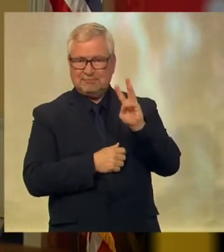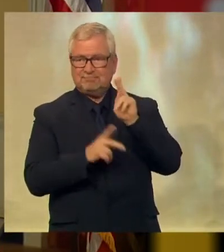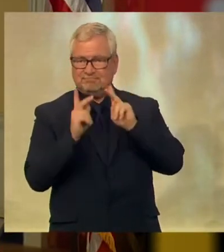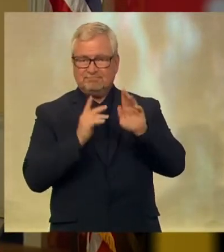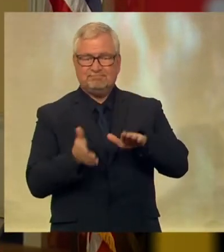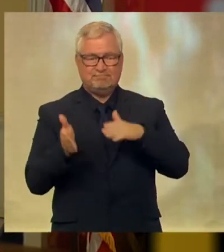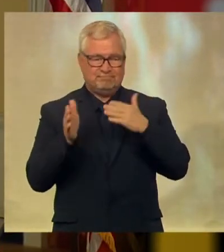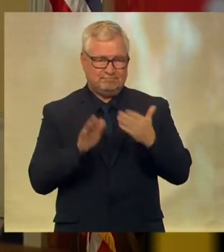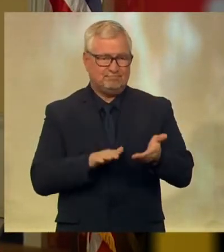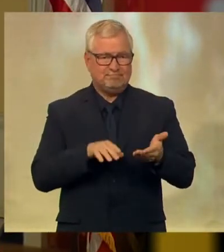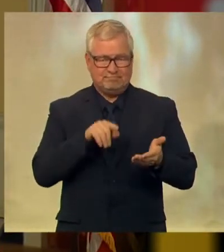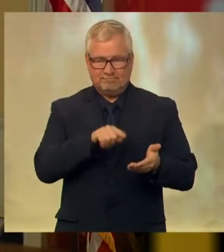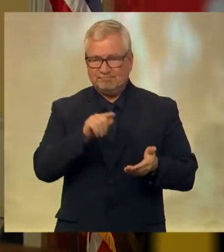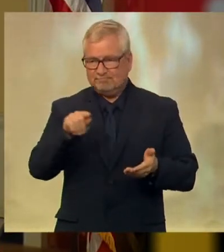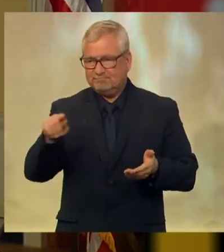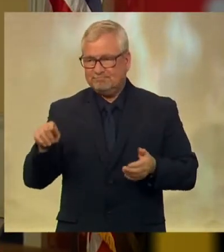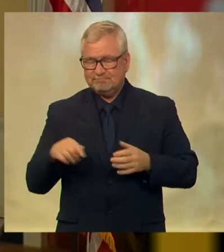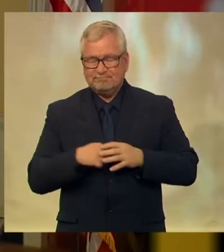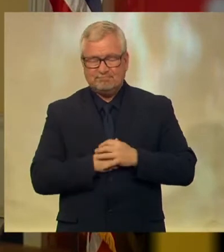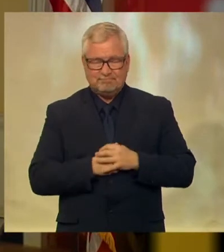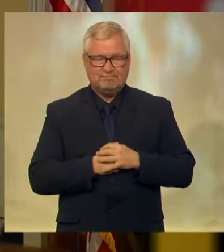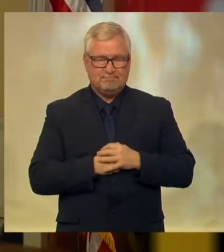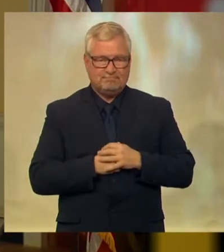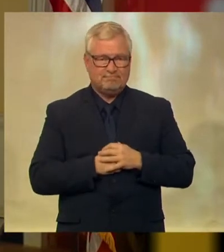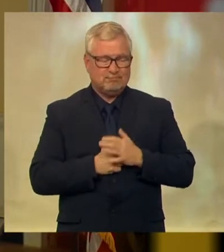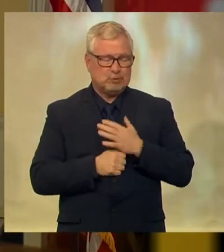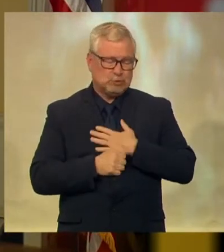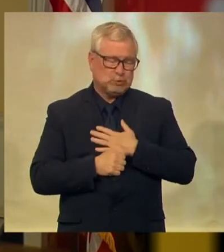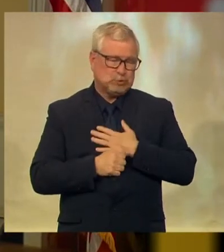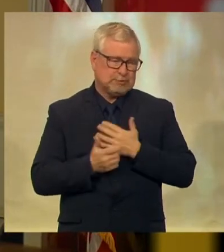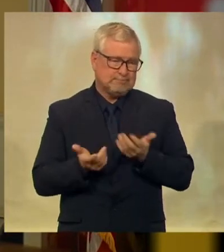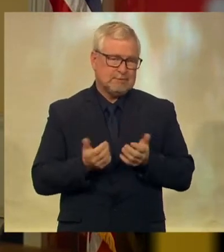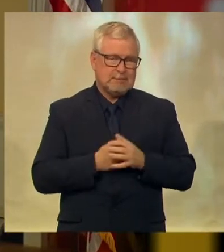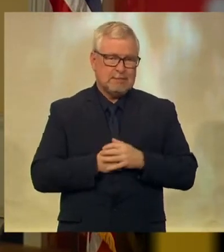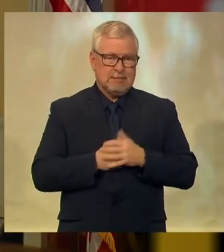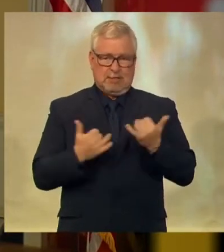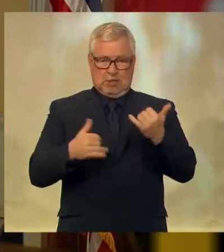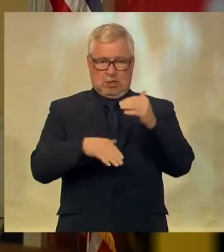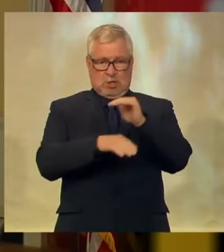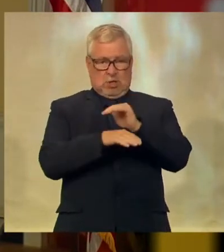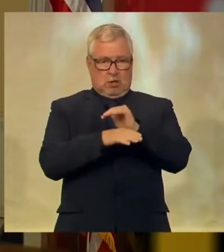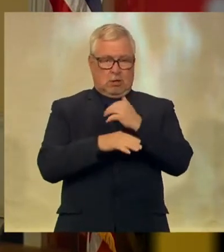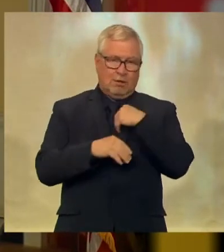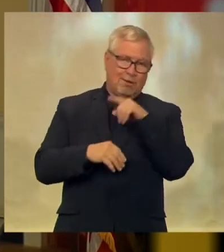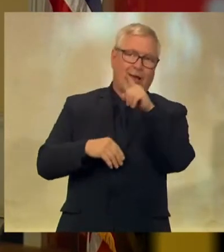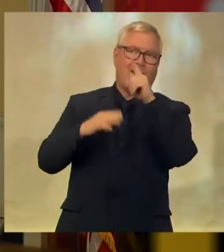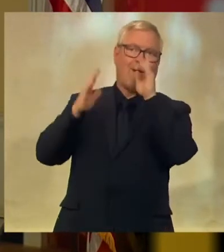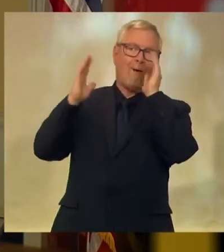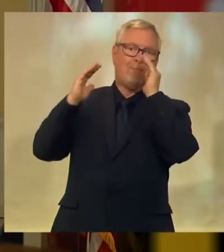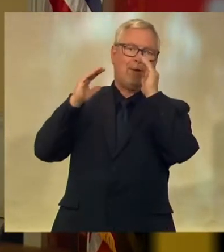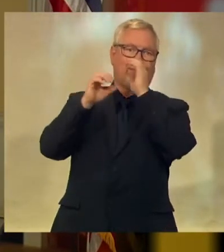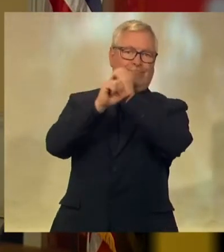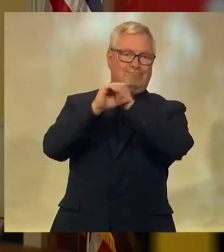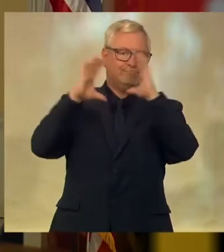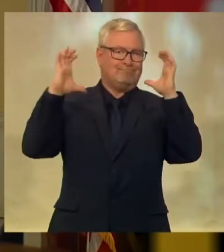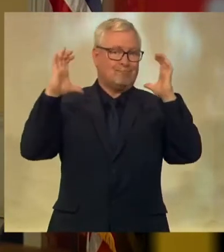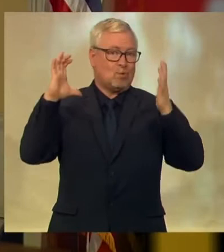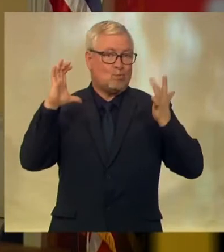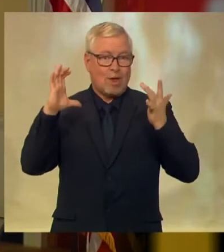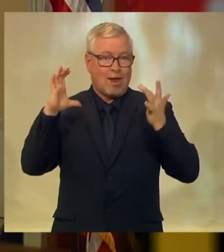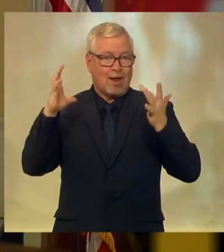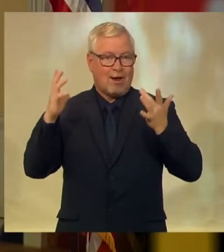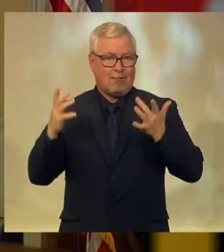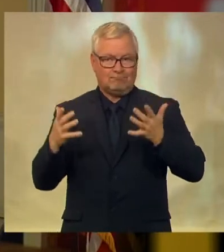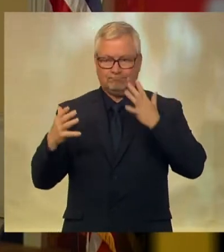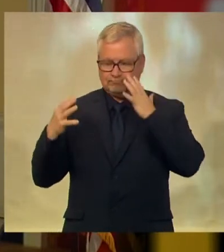13,316 of our fellow Marylanders. But tonight, there is hope, because with swift and decisive